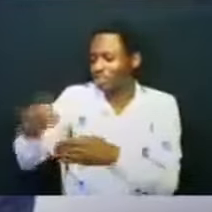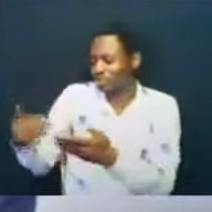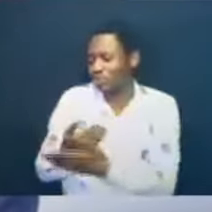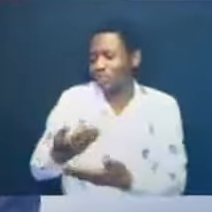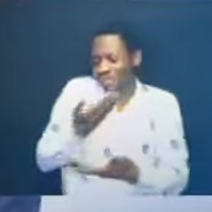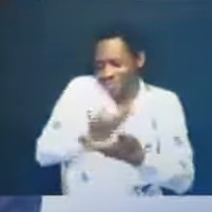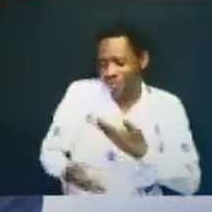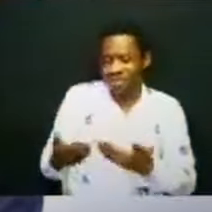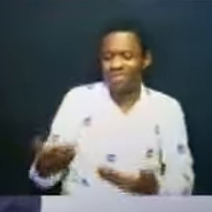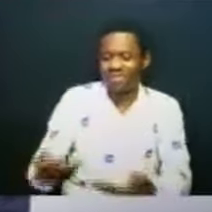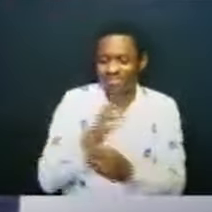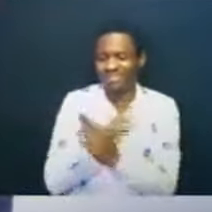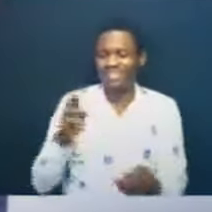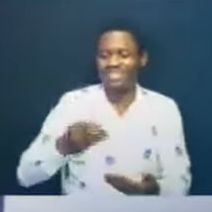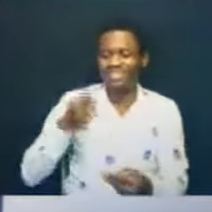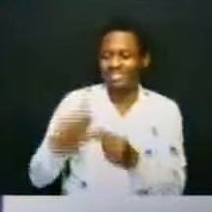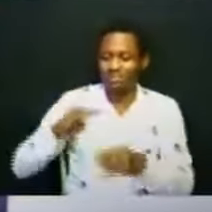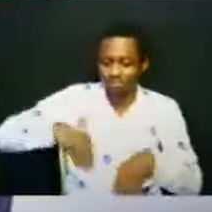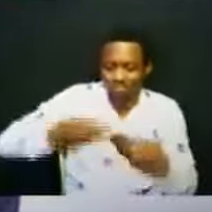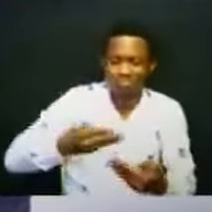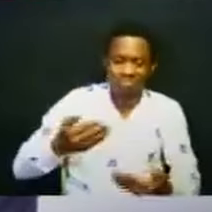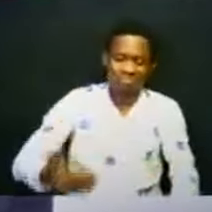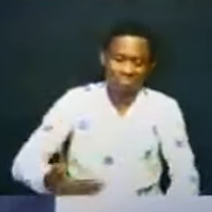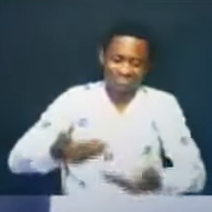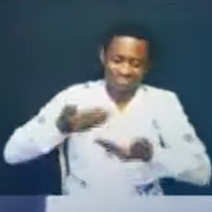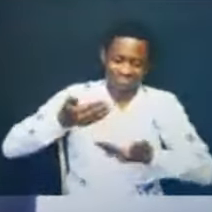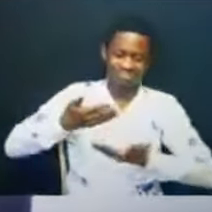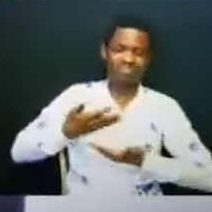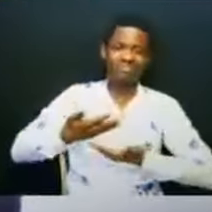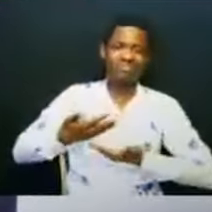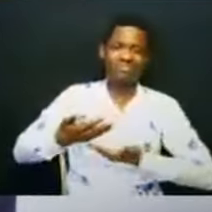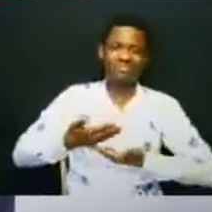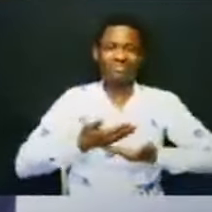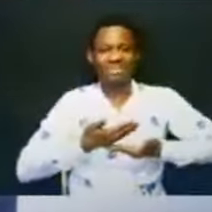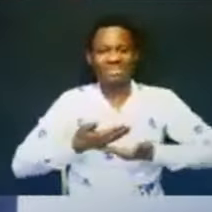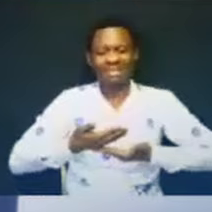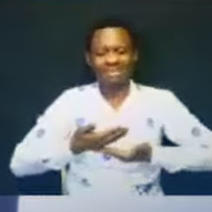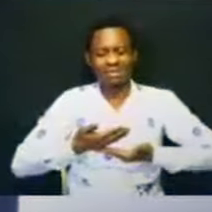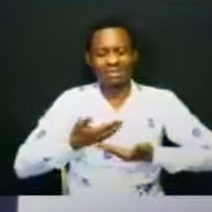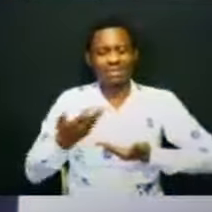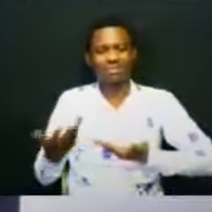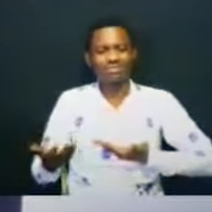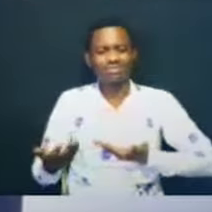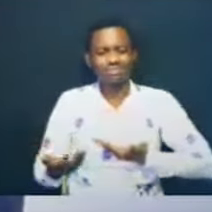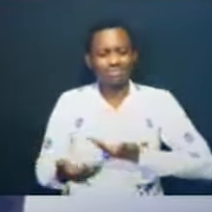years ago. And the Lord has blessed this one with